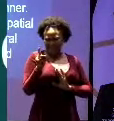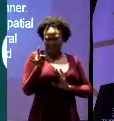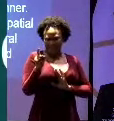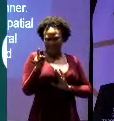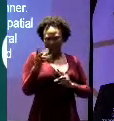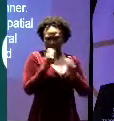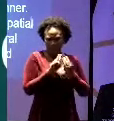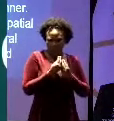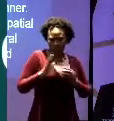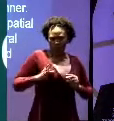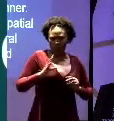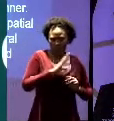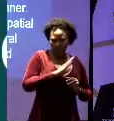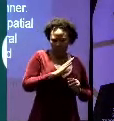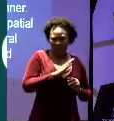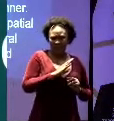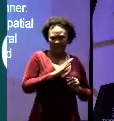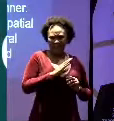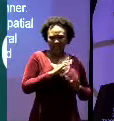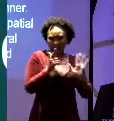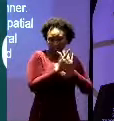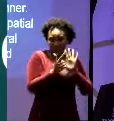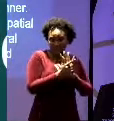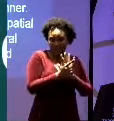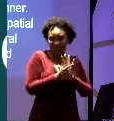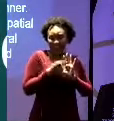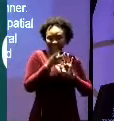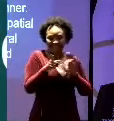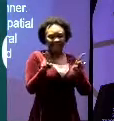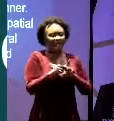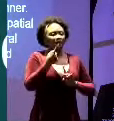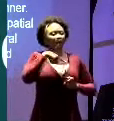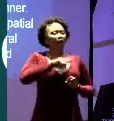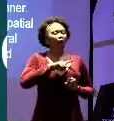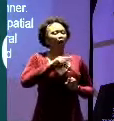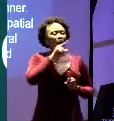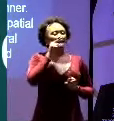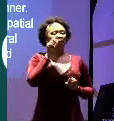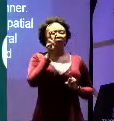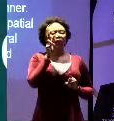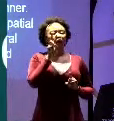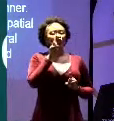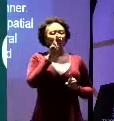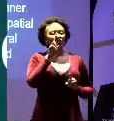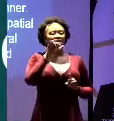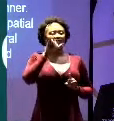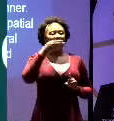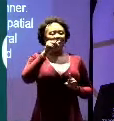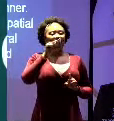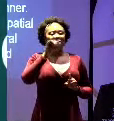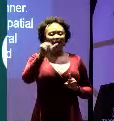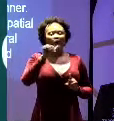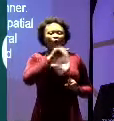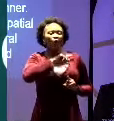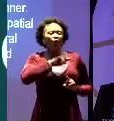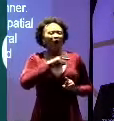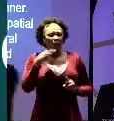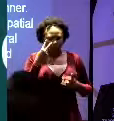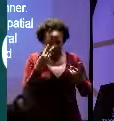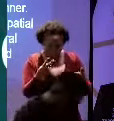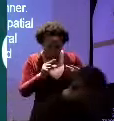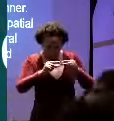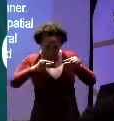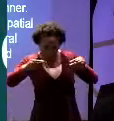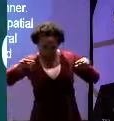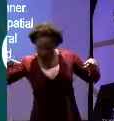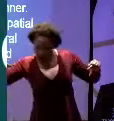Legislation, Marik is our Rihanna. He is very finicky with the content, the grammar and everything like that. This doesn't sound